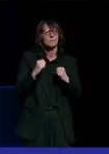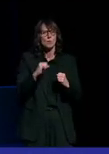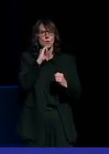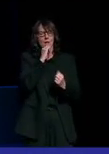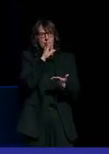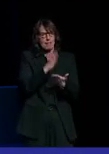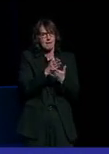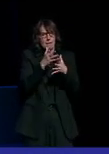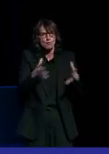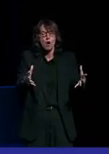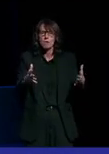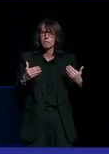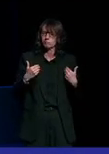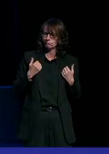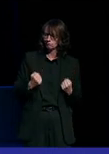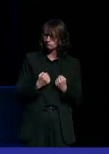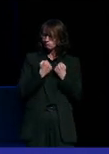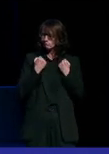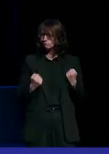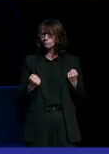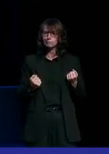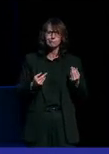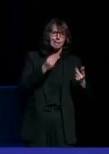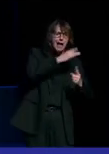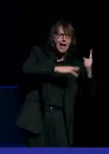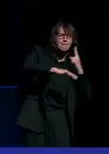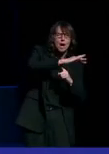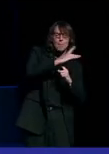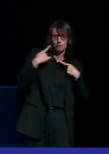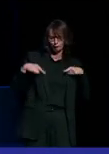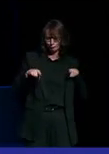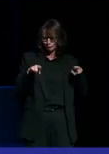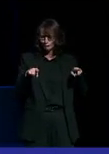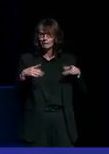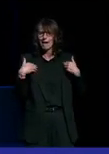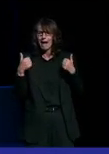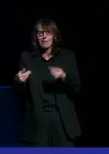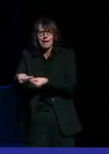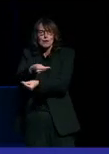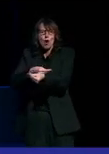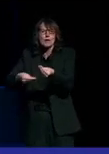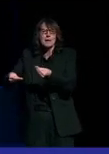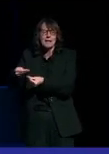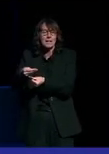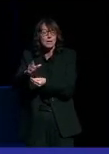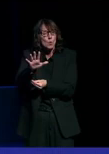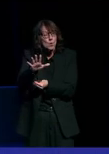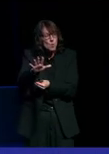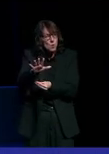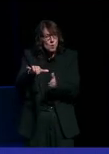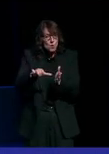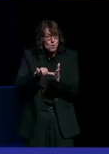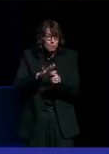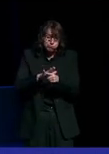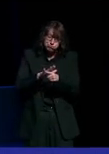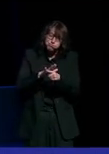growth, where a healthy, strong environment is part of a healthy, strong economy. There is a huge task. There